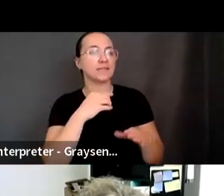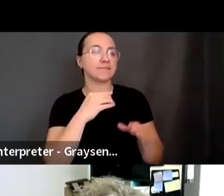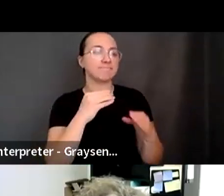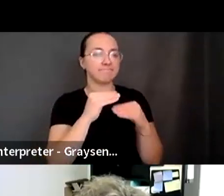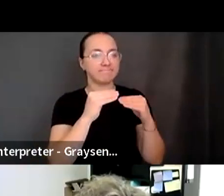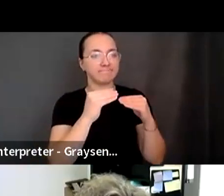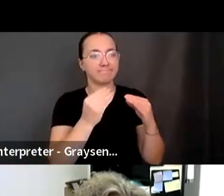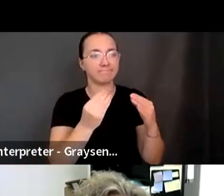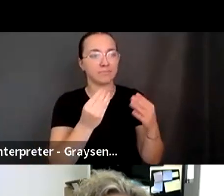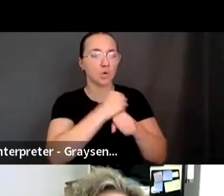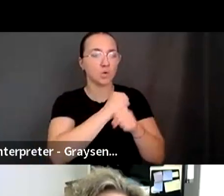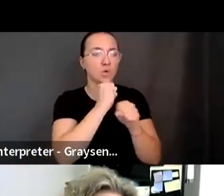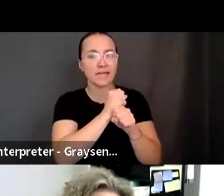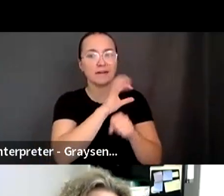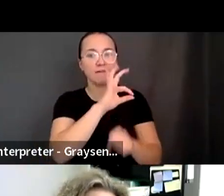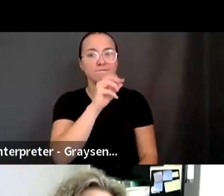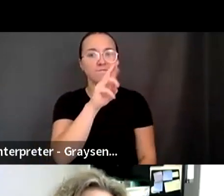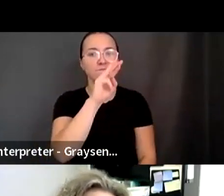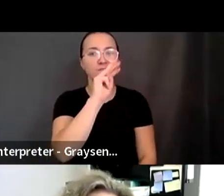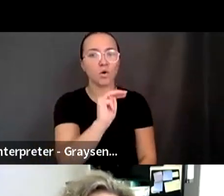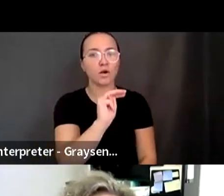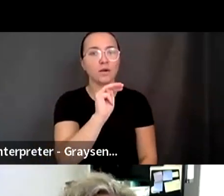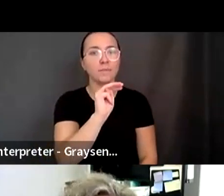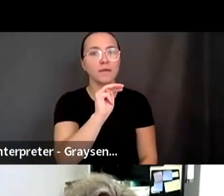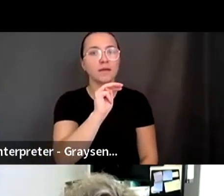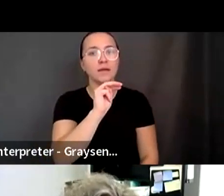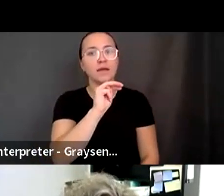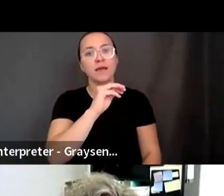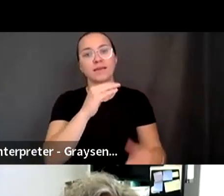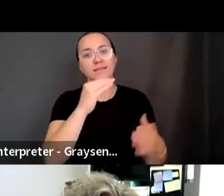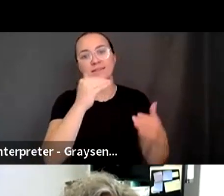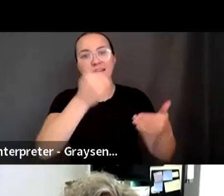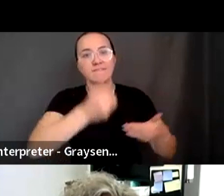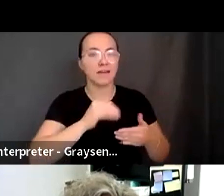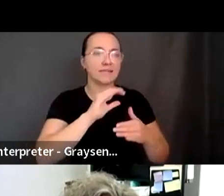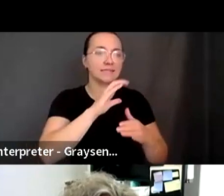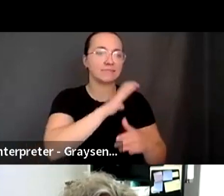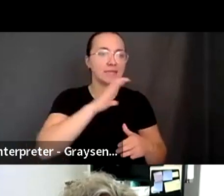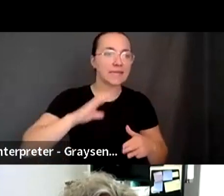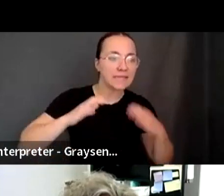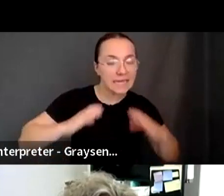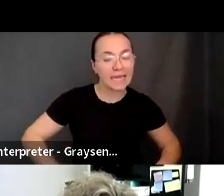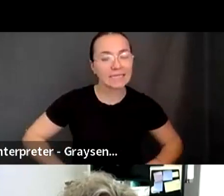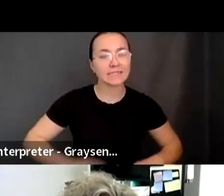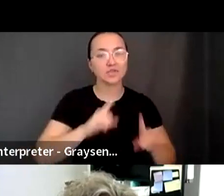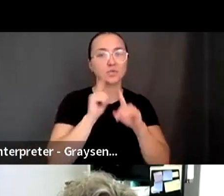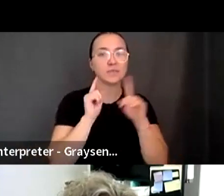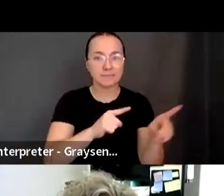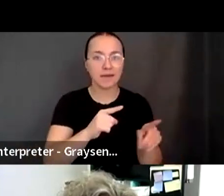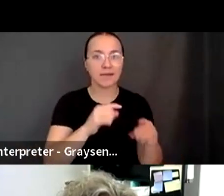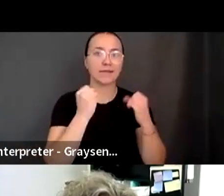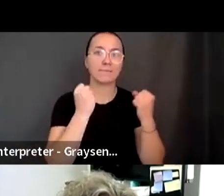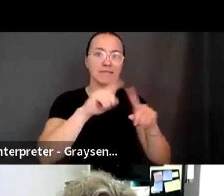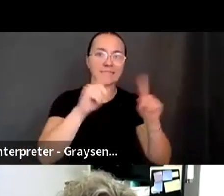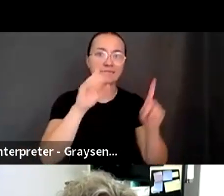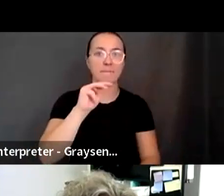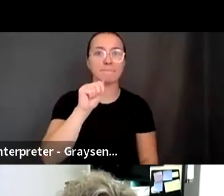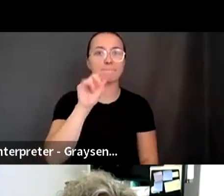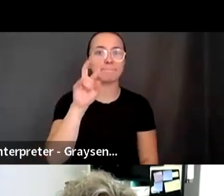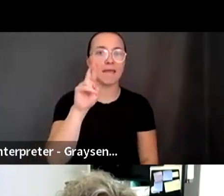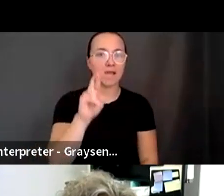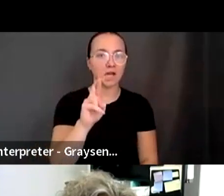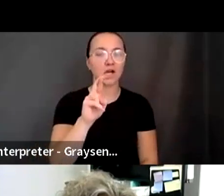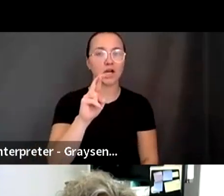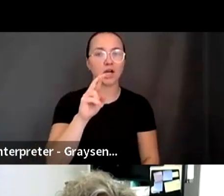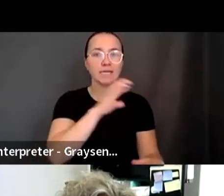council candidates to respond, as well as the mayoral candidates to attend. And during that forum, we did